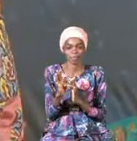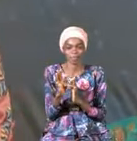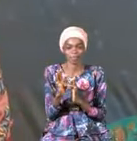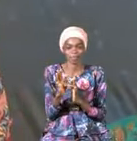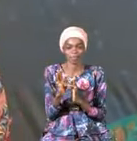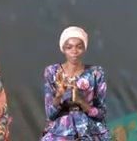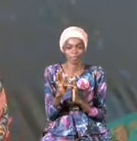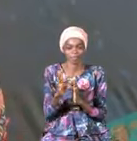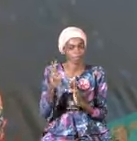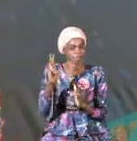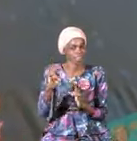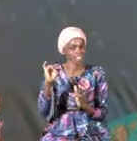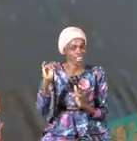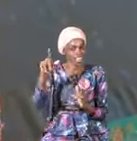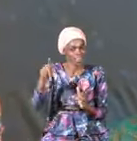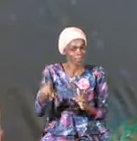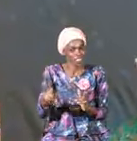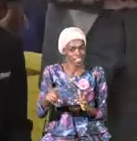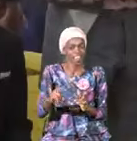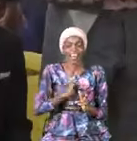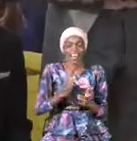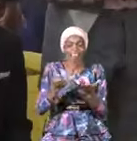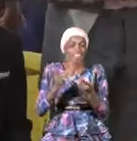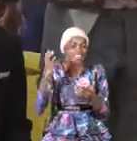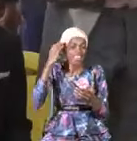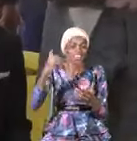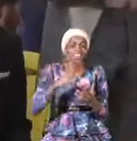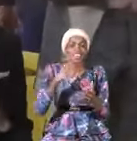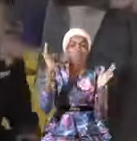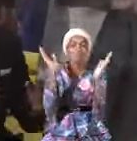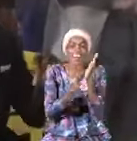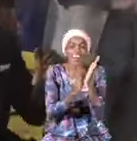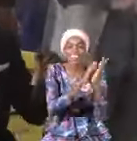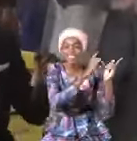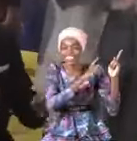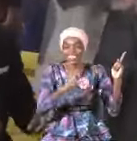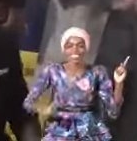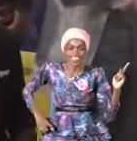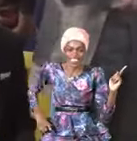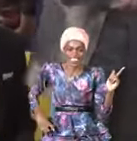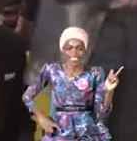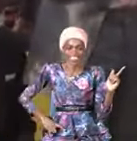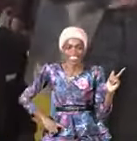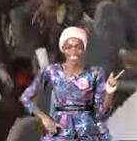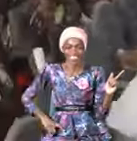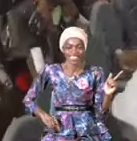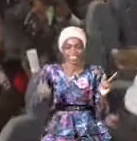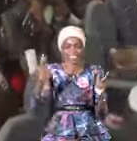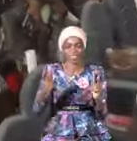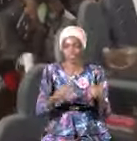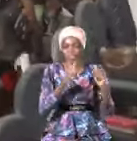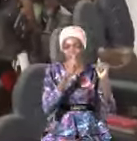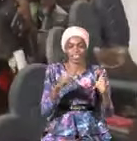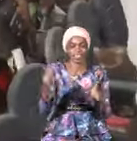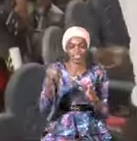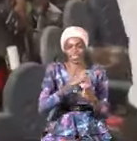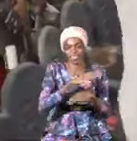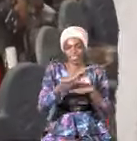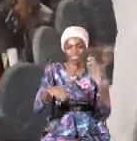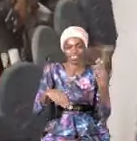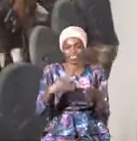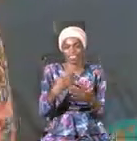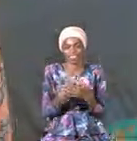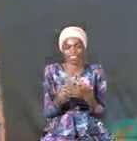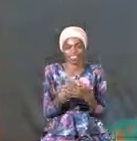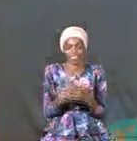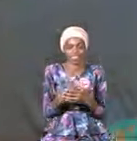Hallelujah. VIPs, I want to hear you praise the Lord. God bless you all. Amen.